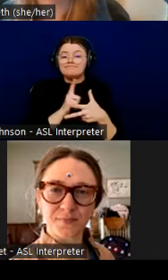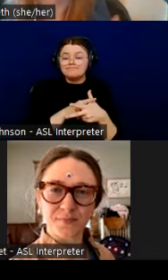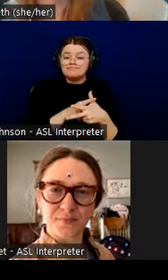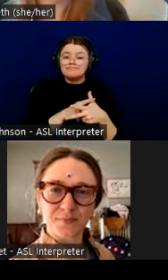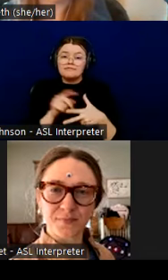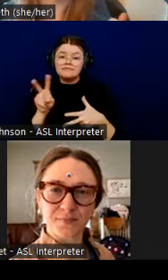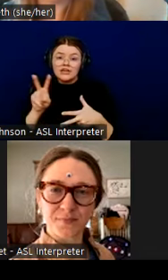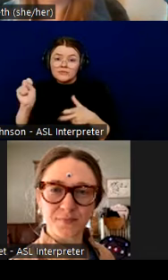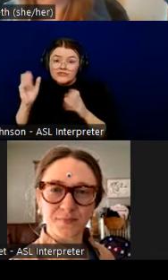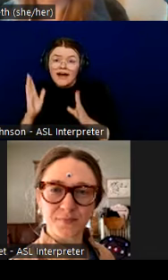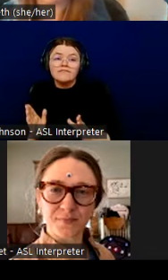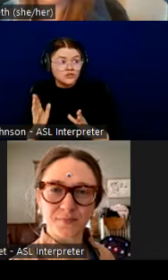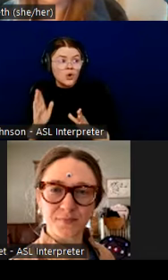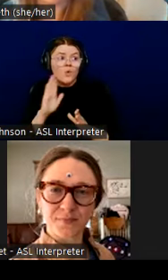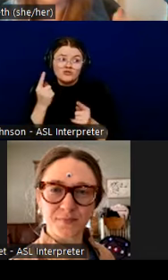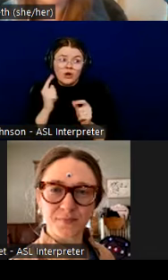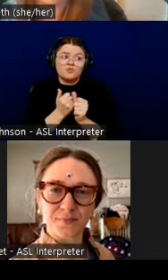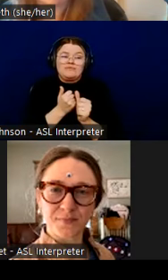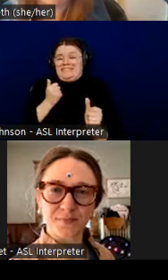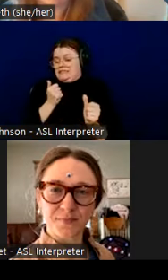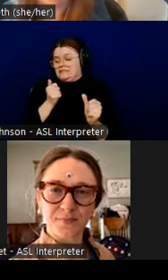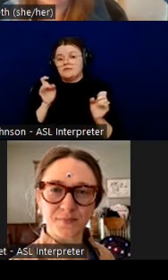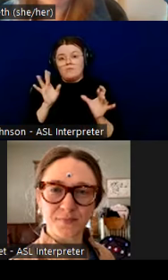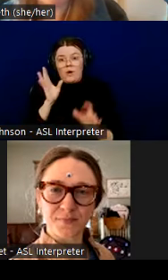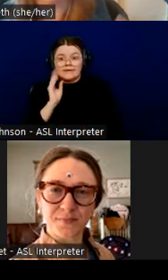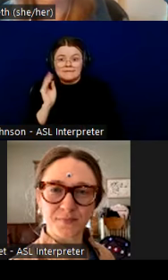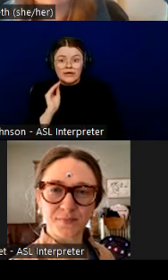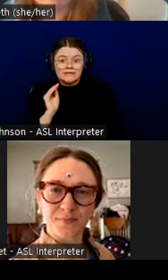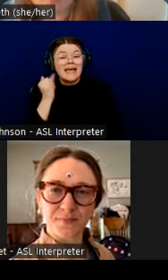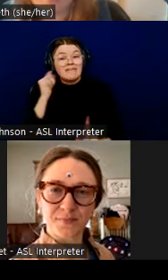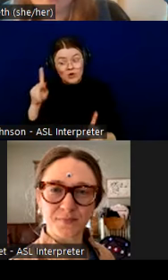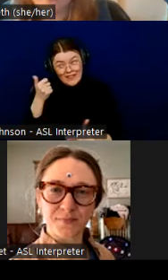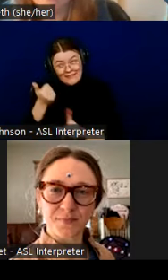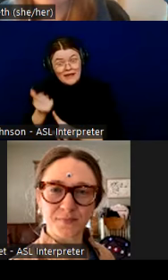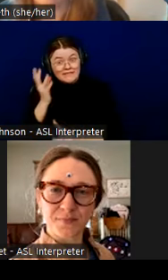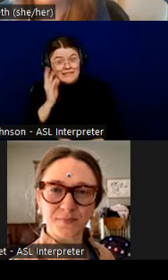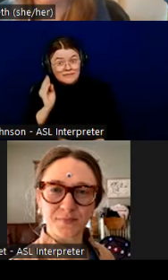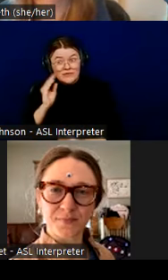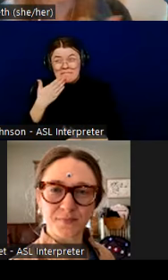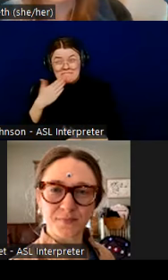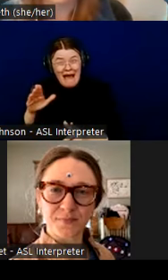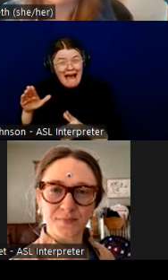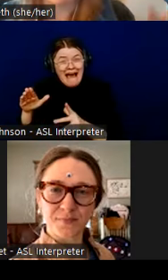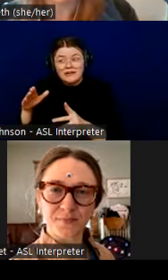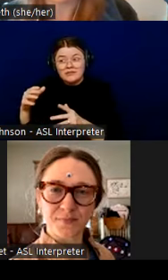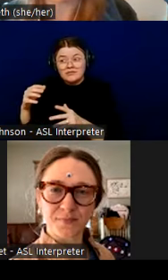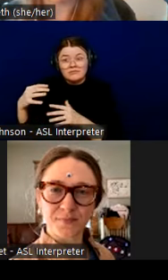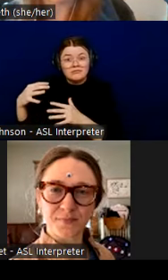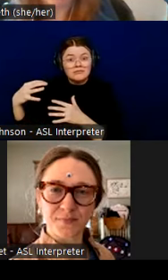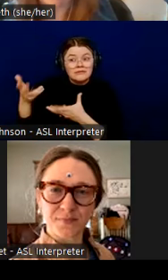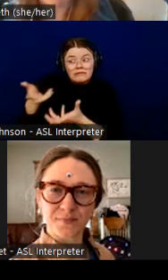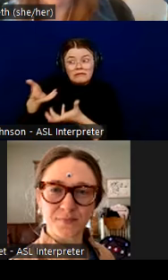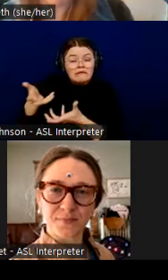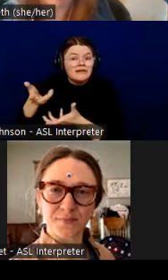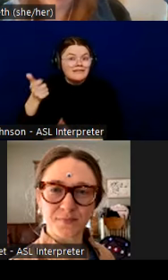treatment. Whenever people are treated badly on a recurring basis, they do resist. That resistance might take a